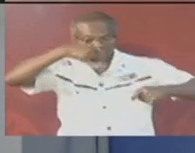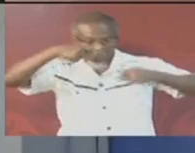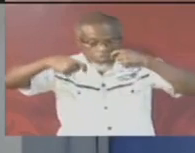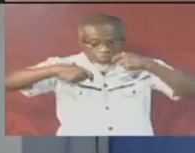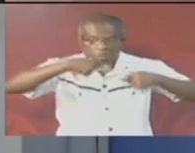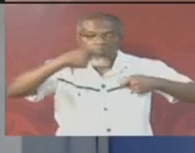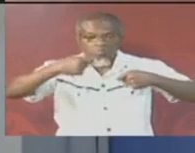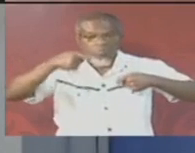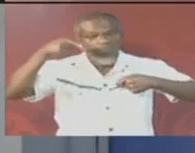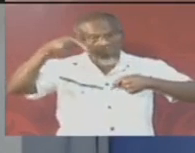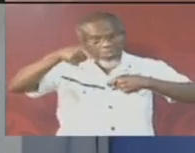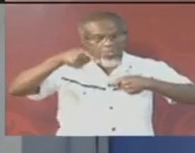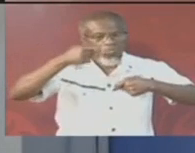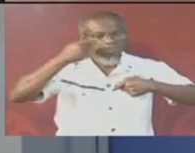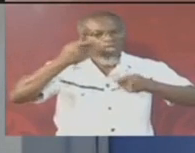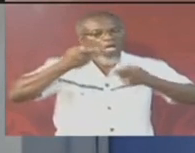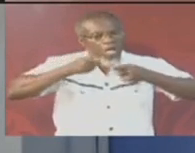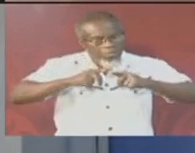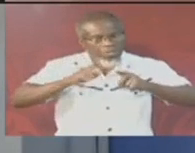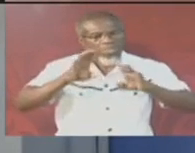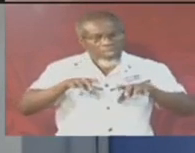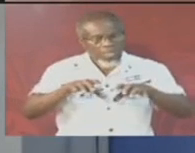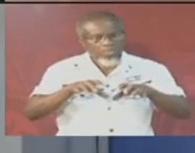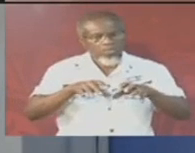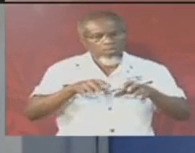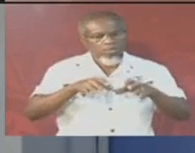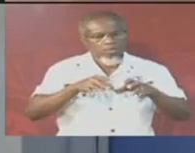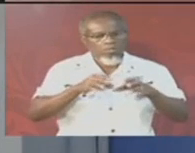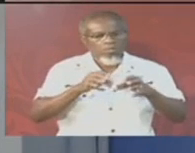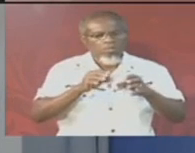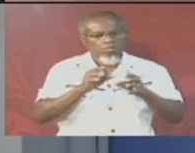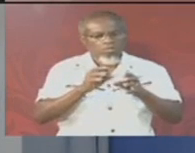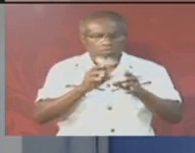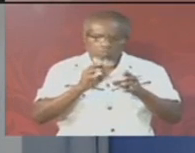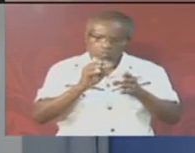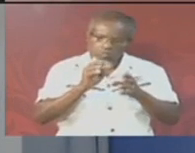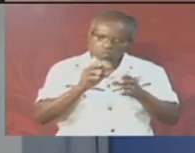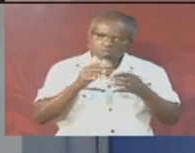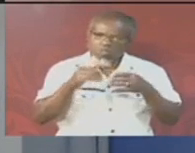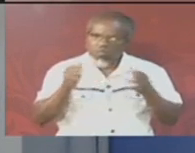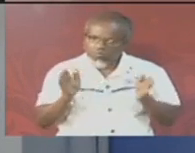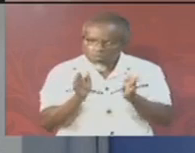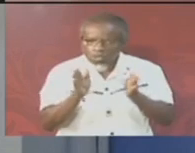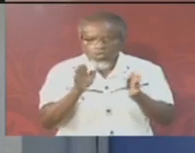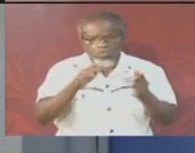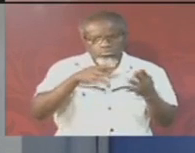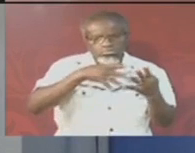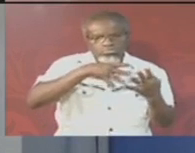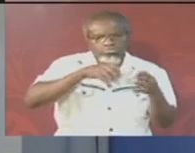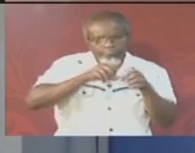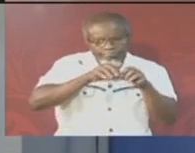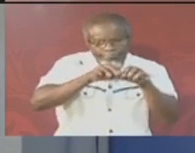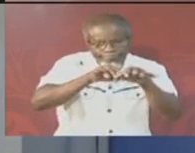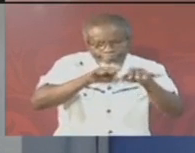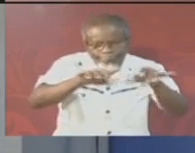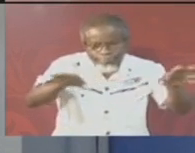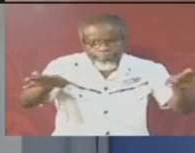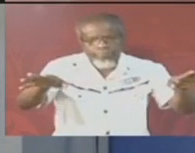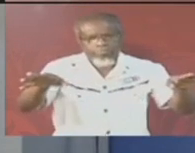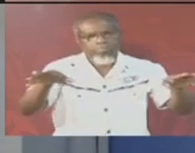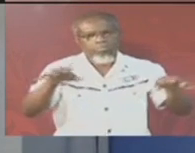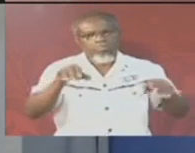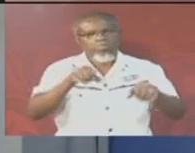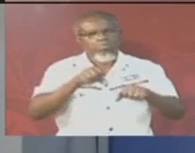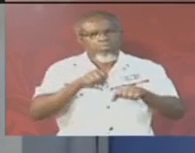etc., are potential super spreader sites, hence the rationale behind the public health measures around those. I